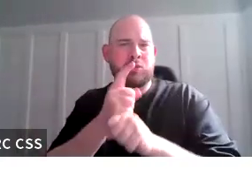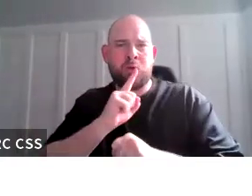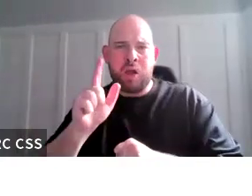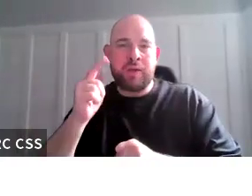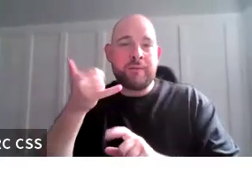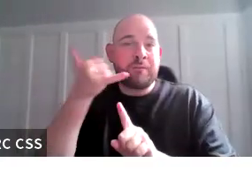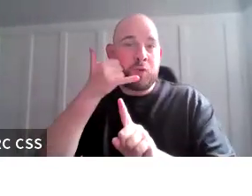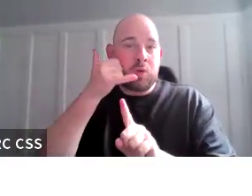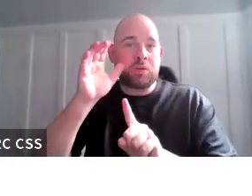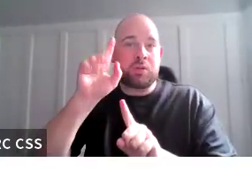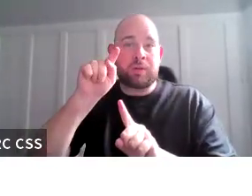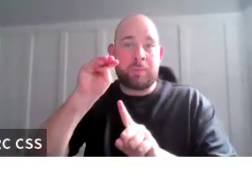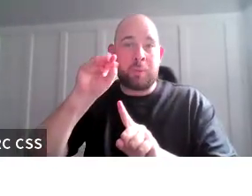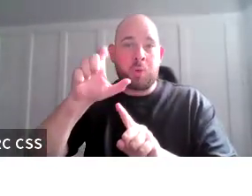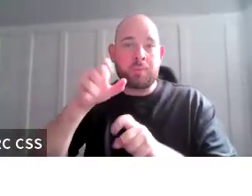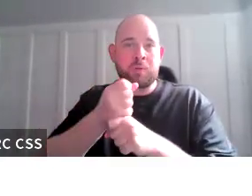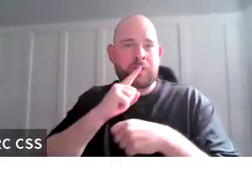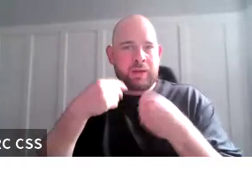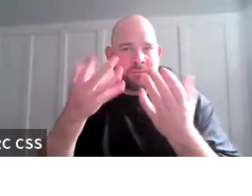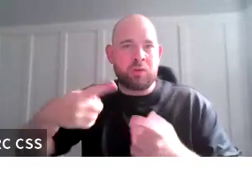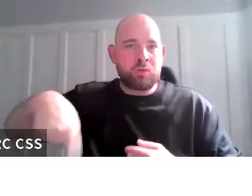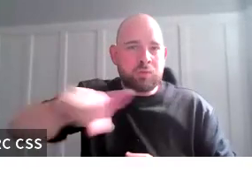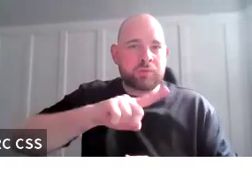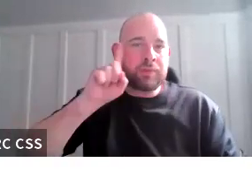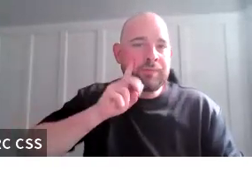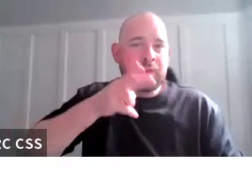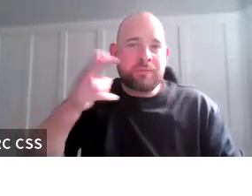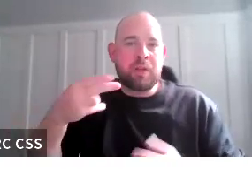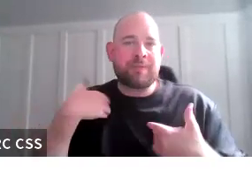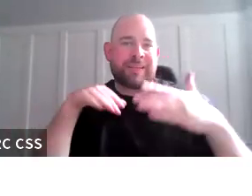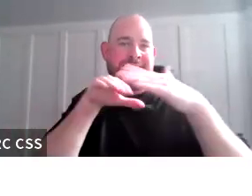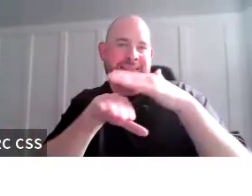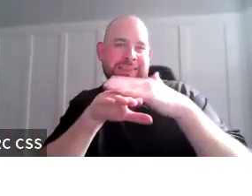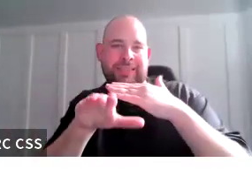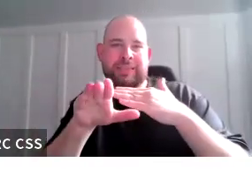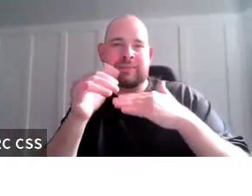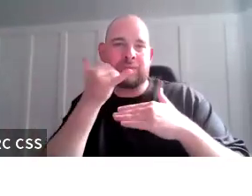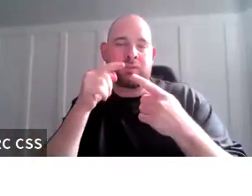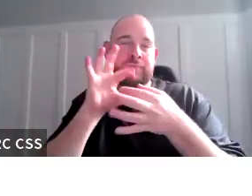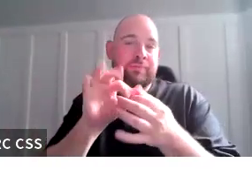the Chief Diversity, Equity, and Inclusion team, ensuring that T-Mobile